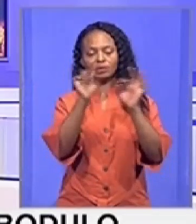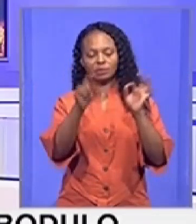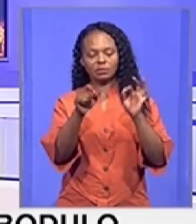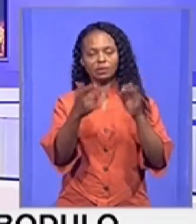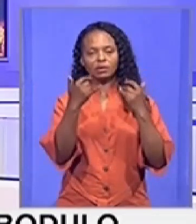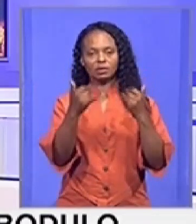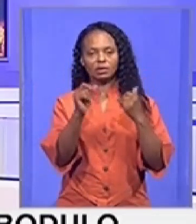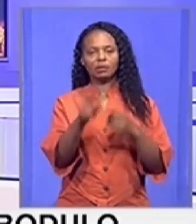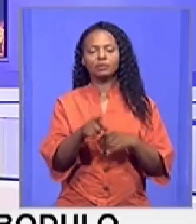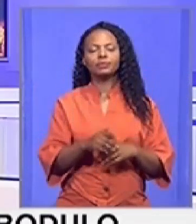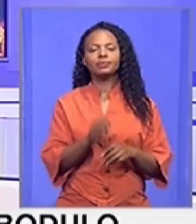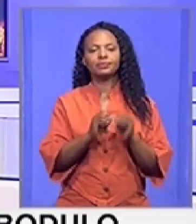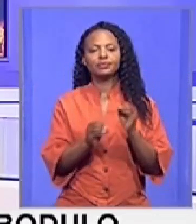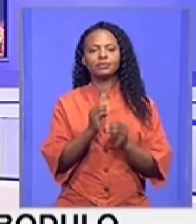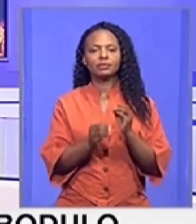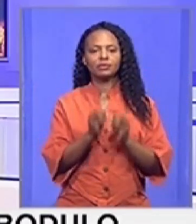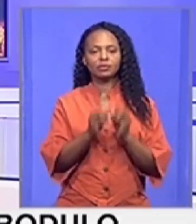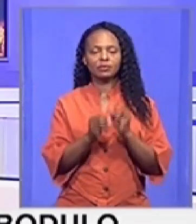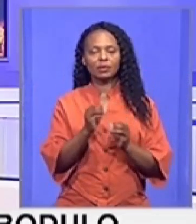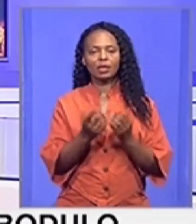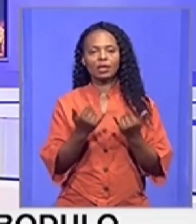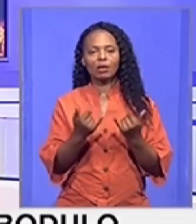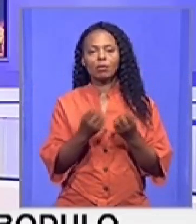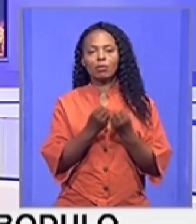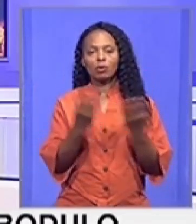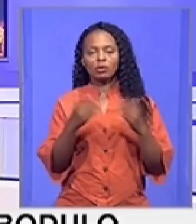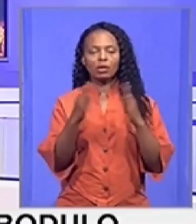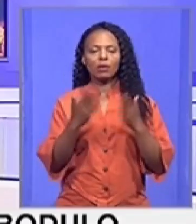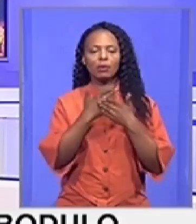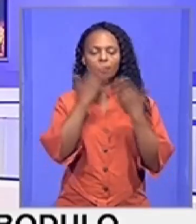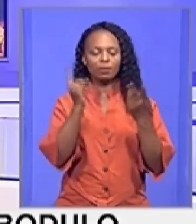Maemo ana a sile batho ba ngata ba hloka dijo le bodulo.